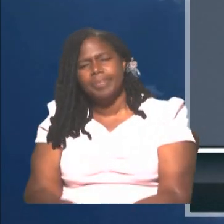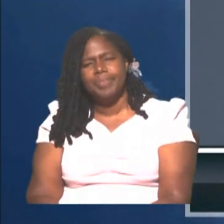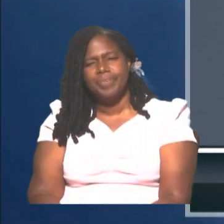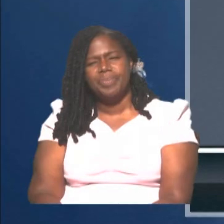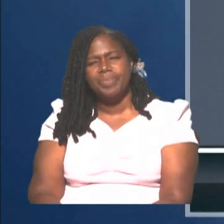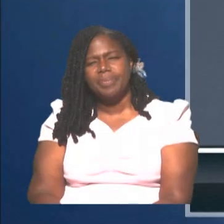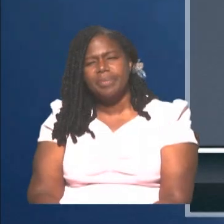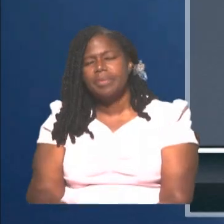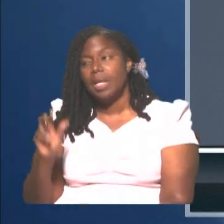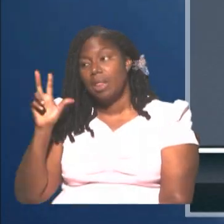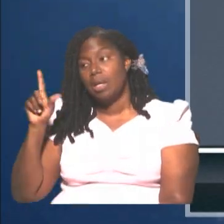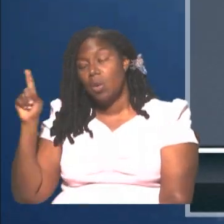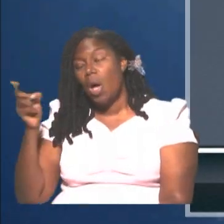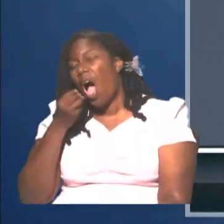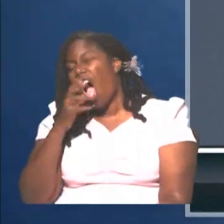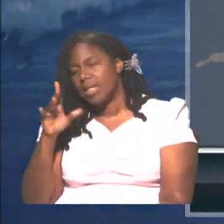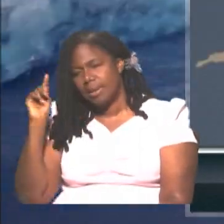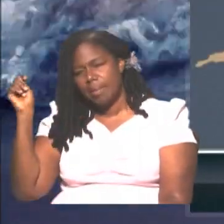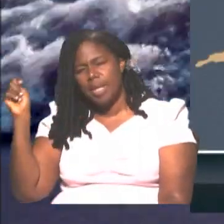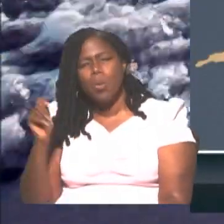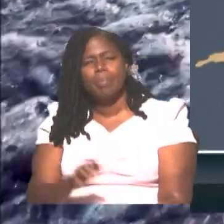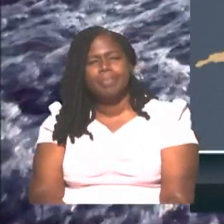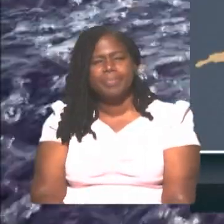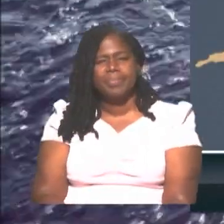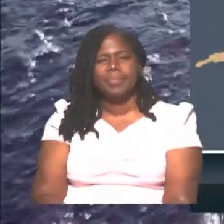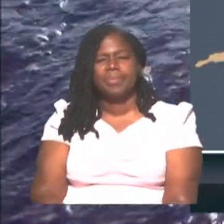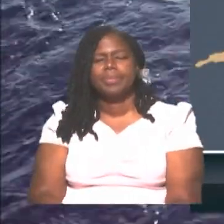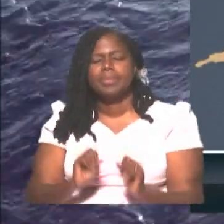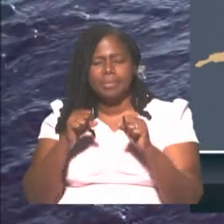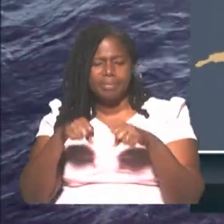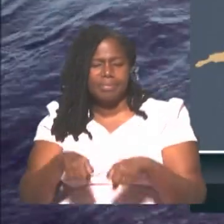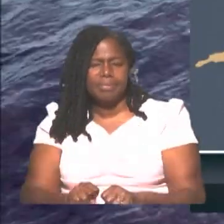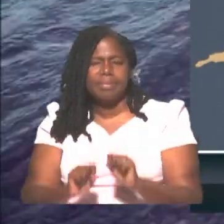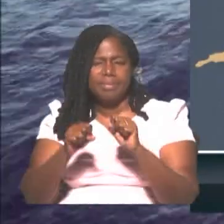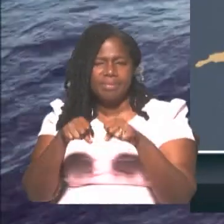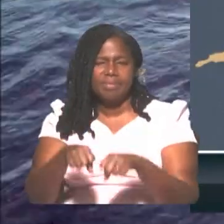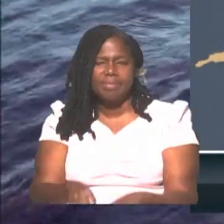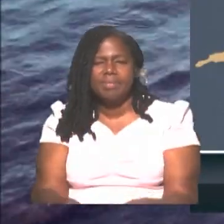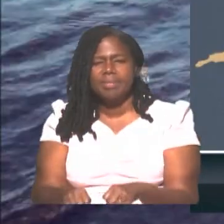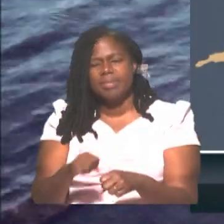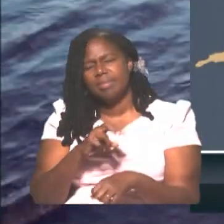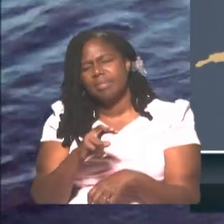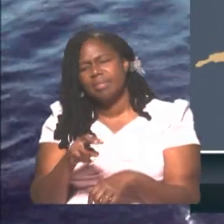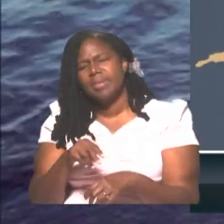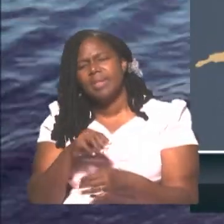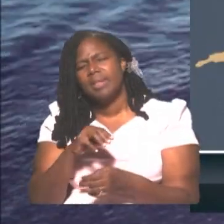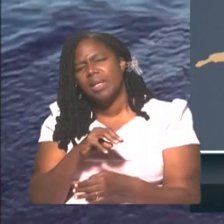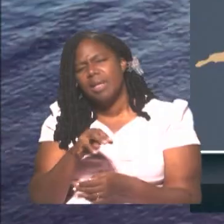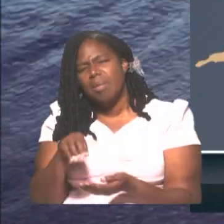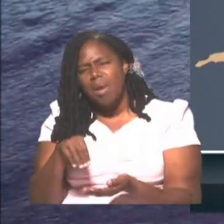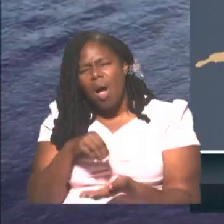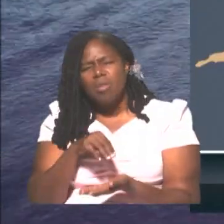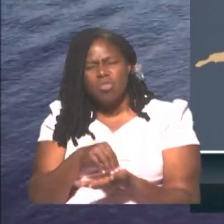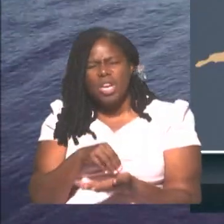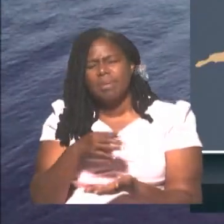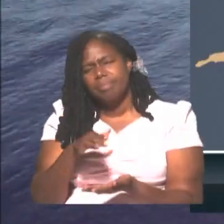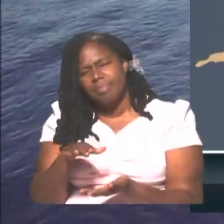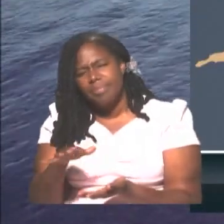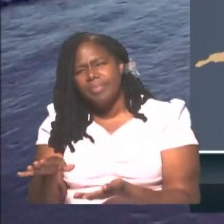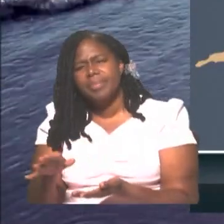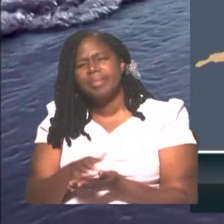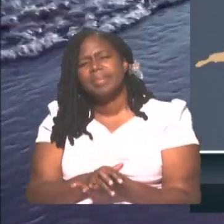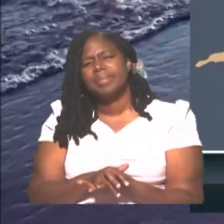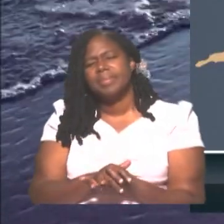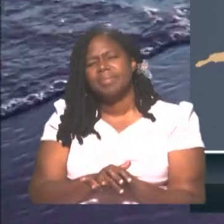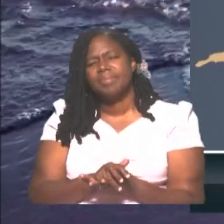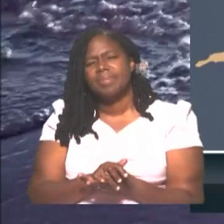come in at 31 degrees. Across our seas, conditions remain moderate with wave heights up to 2 meters in open waters and below 1 meter